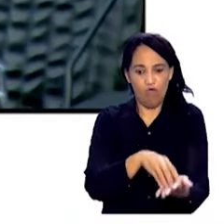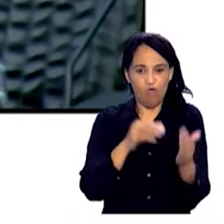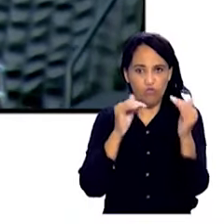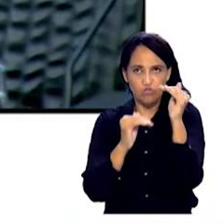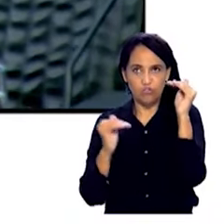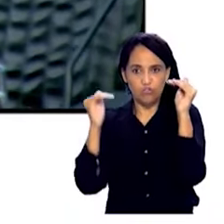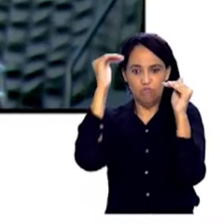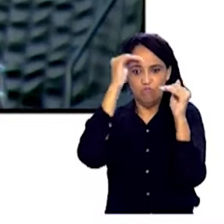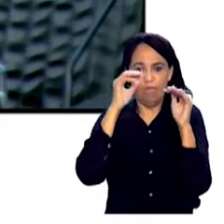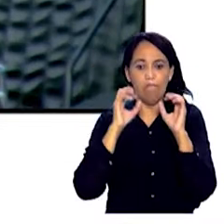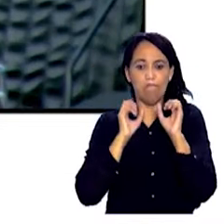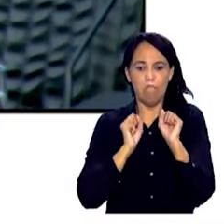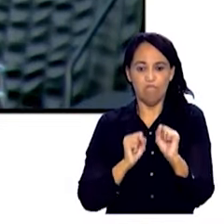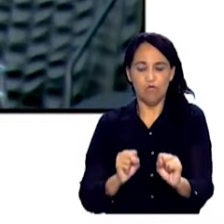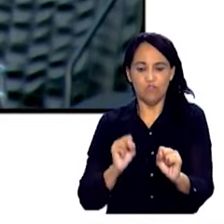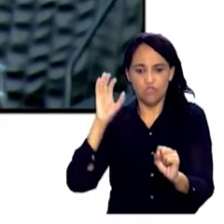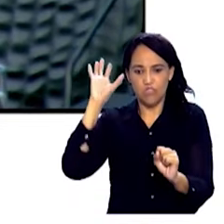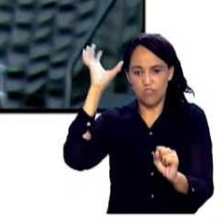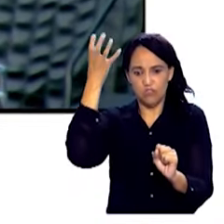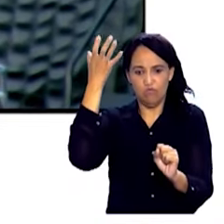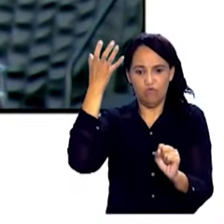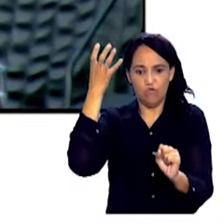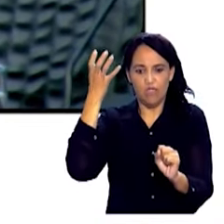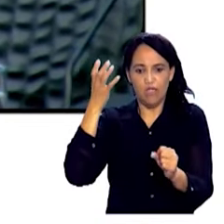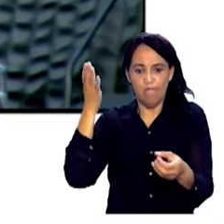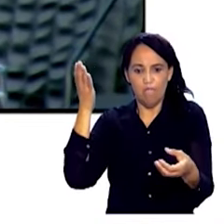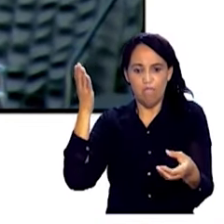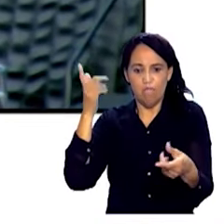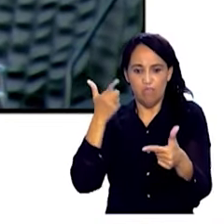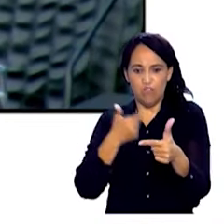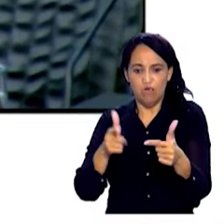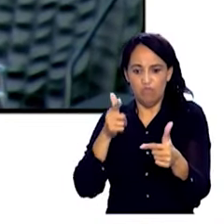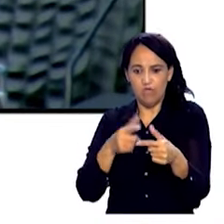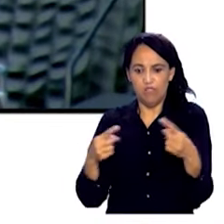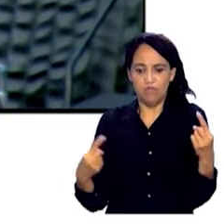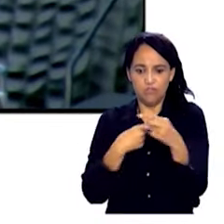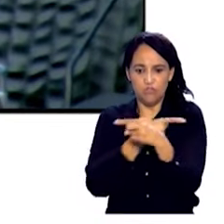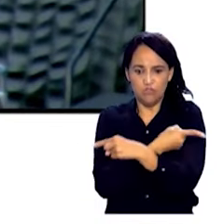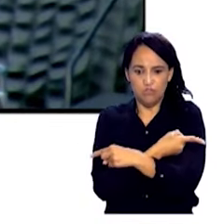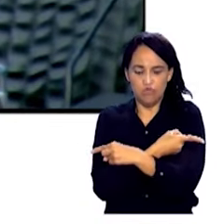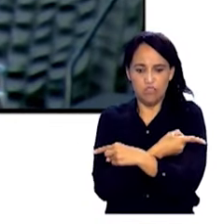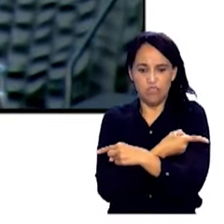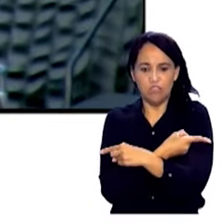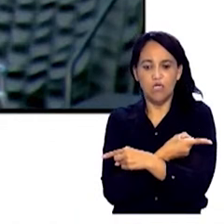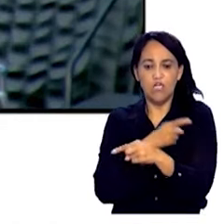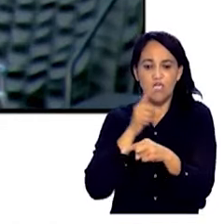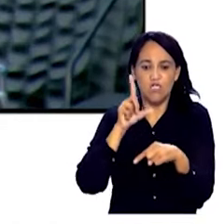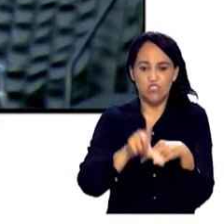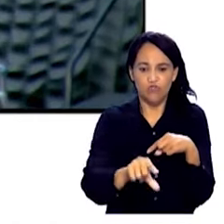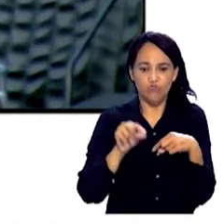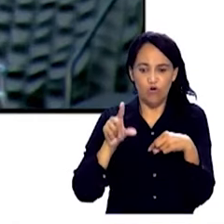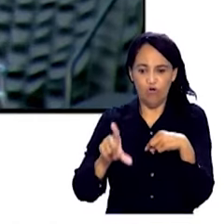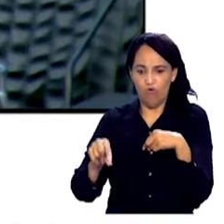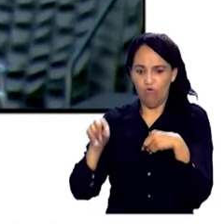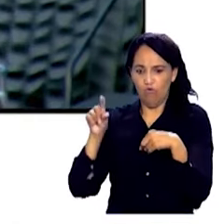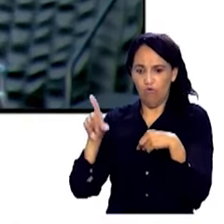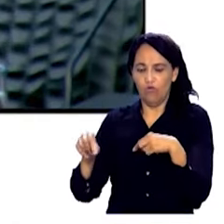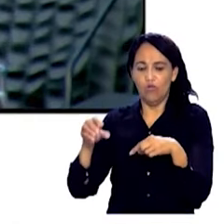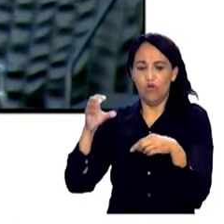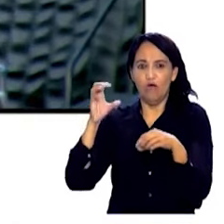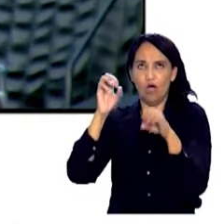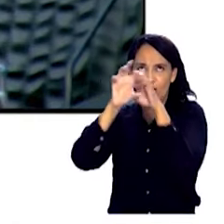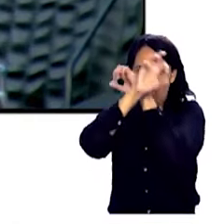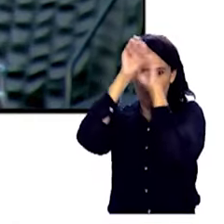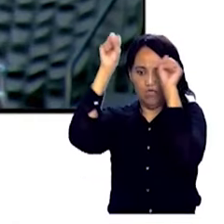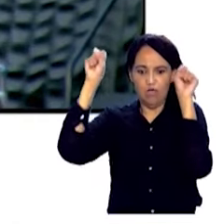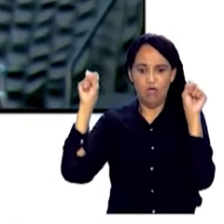controversies these constitutional limits confine the Supreme Court to performing an adjudicatory function in an